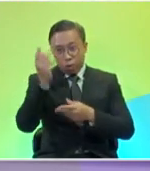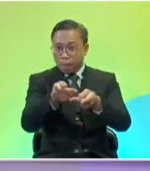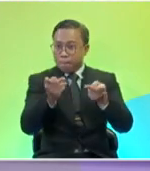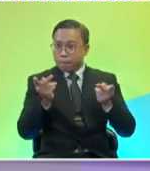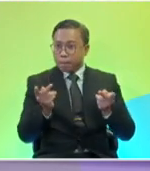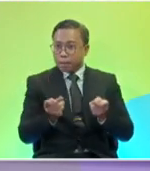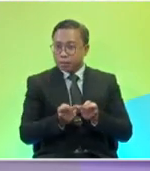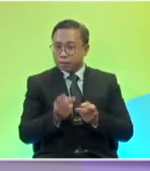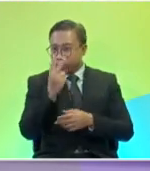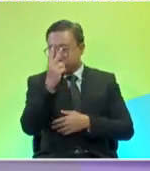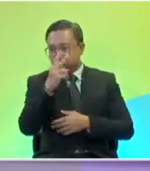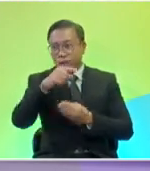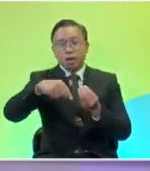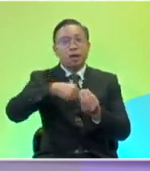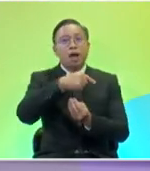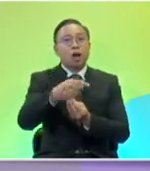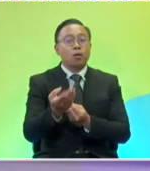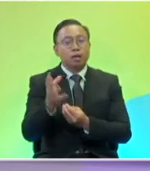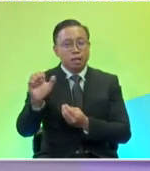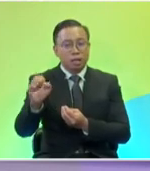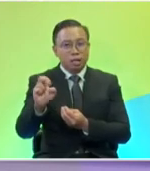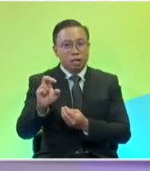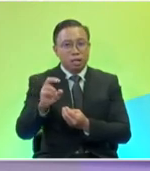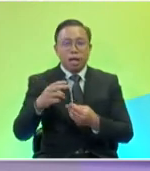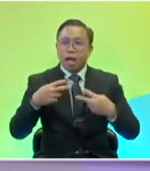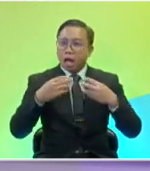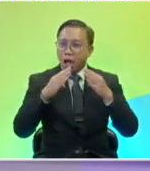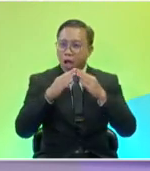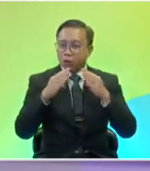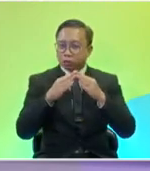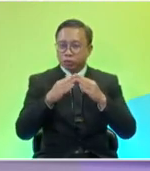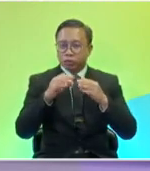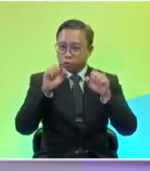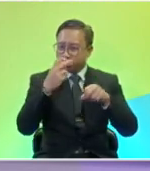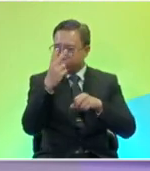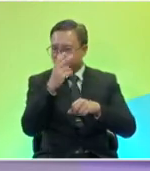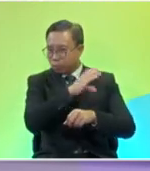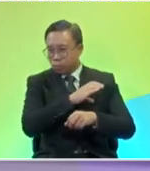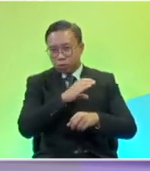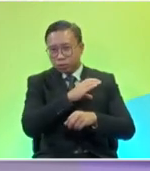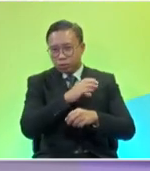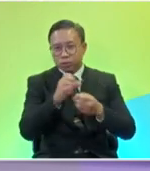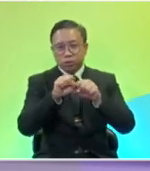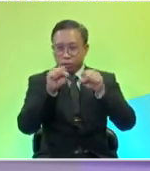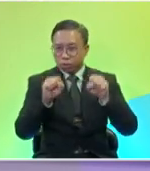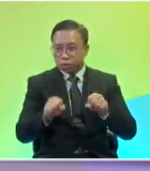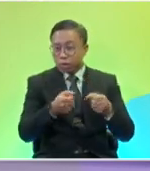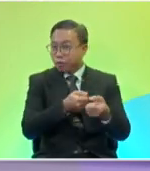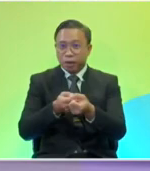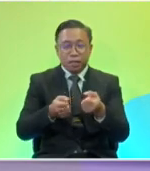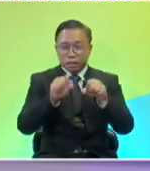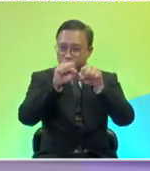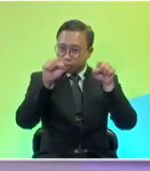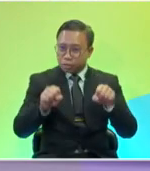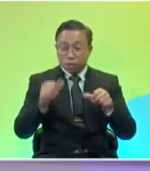you see around your house, then you can get excited, you know, when you see police station next time, when you see fire station next time, you're